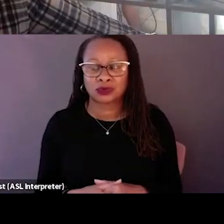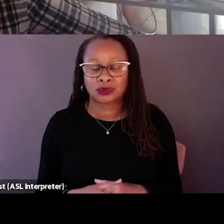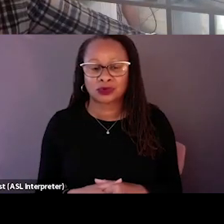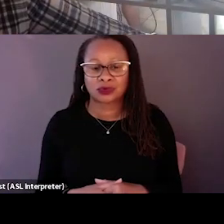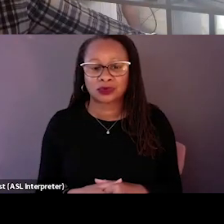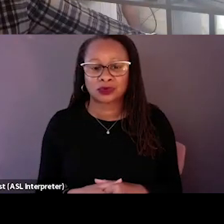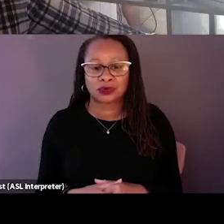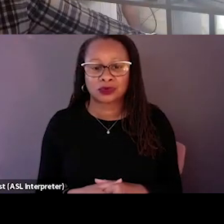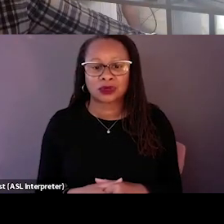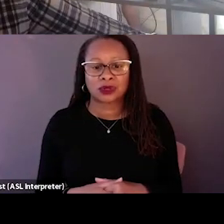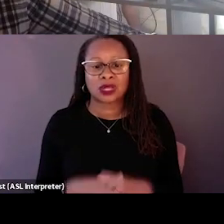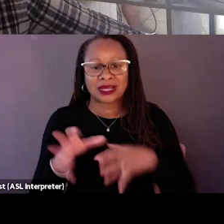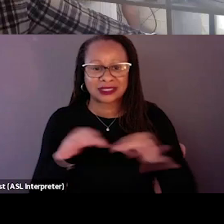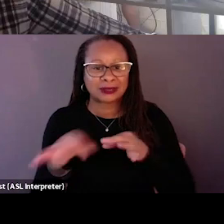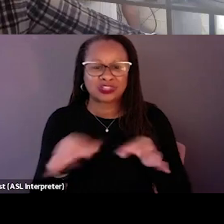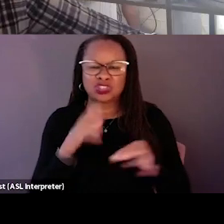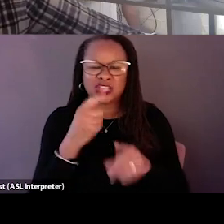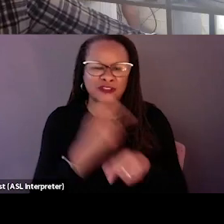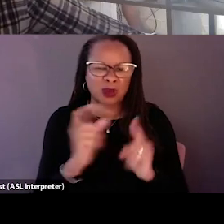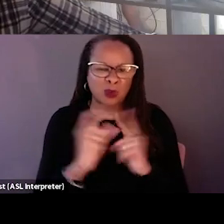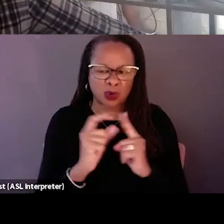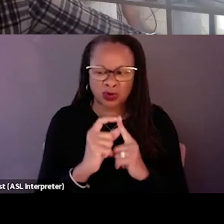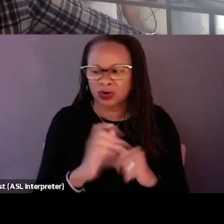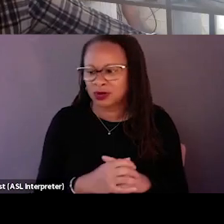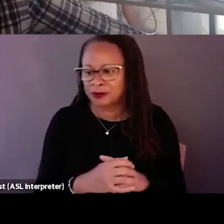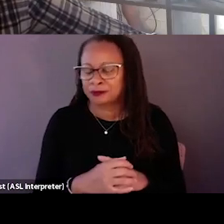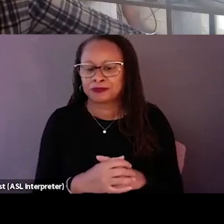not explanation is not the right word. It's a